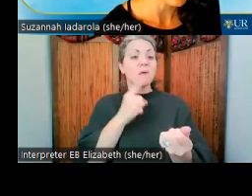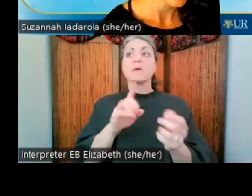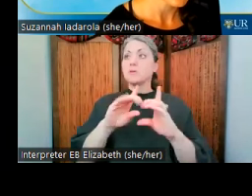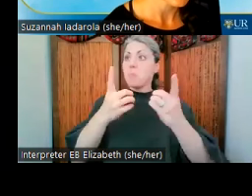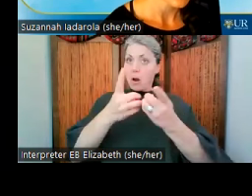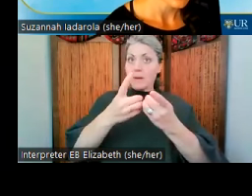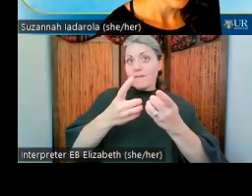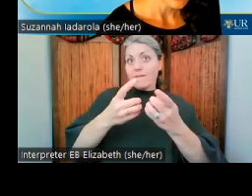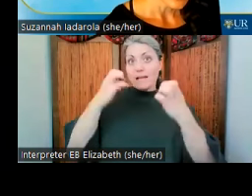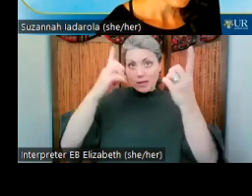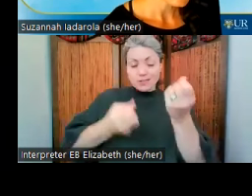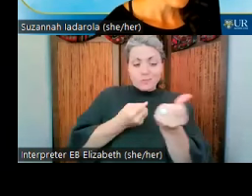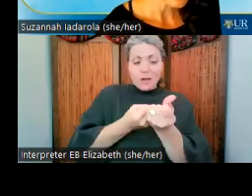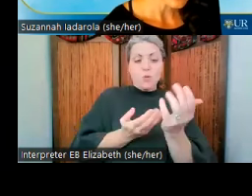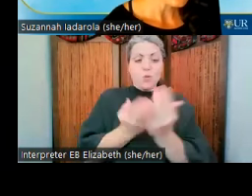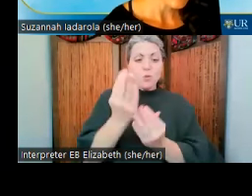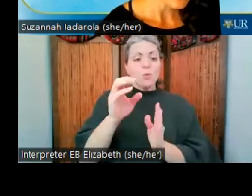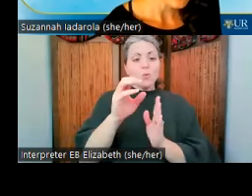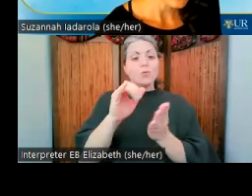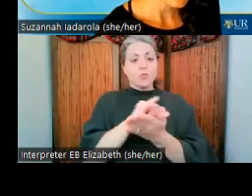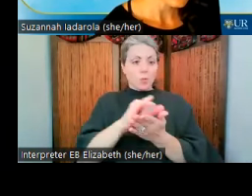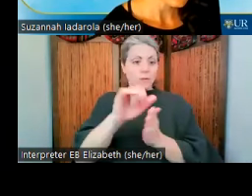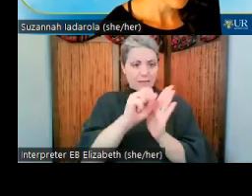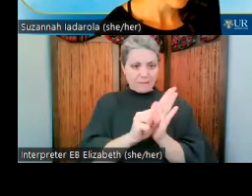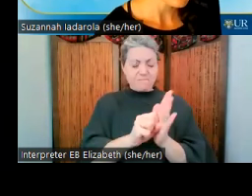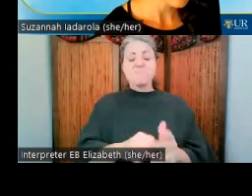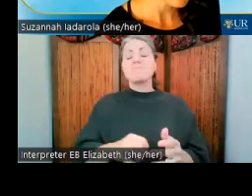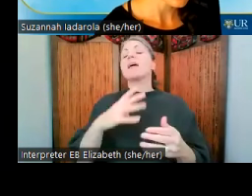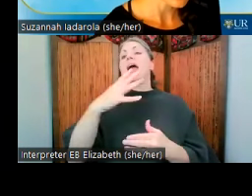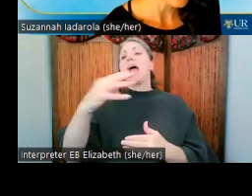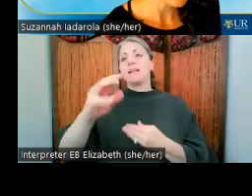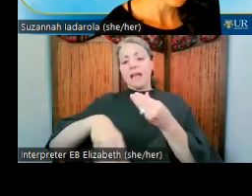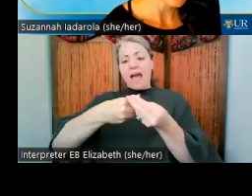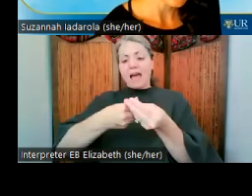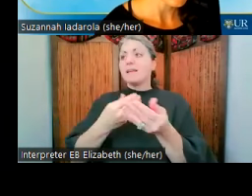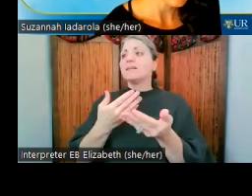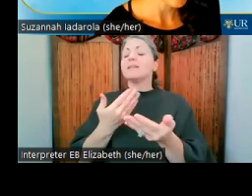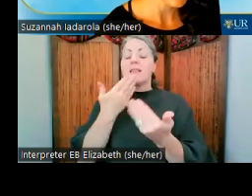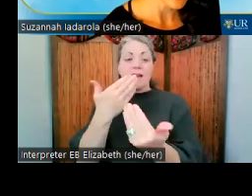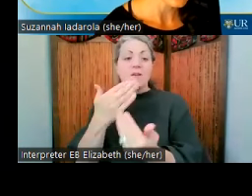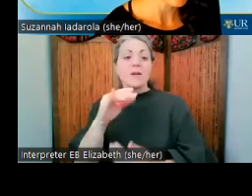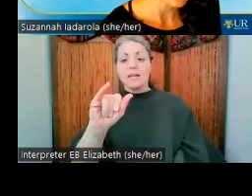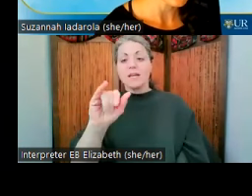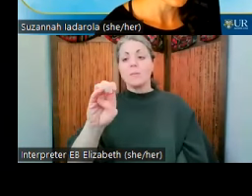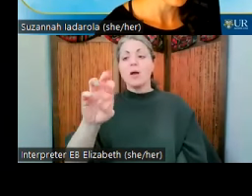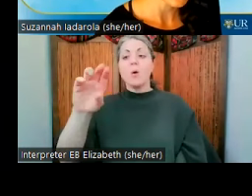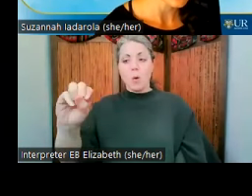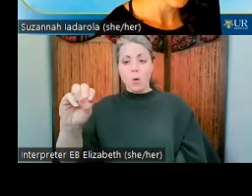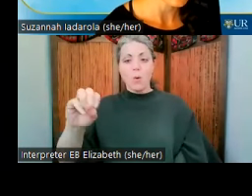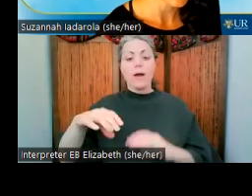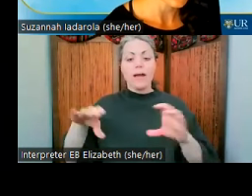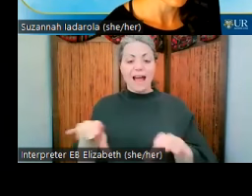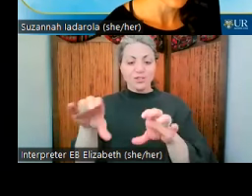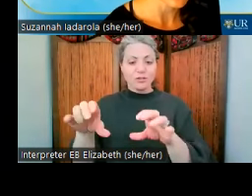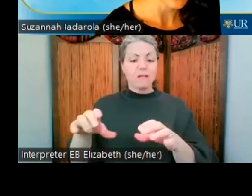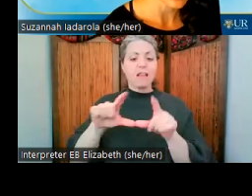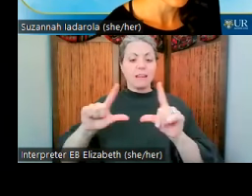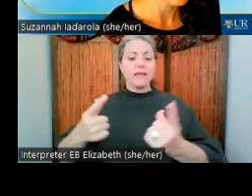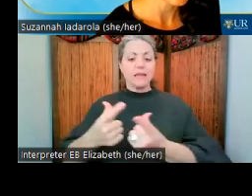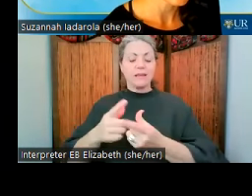State. As well as a special thank you to Ibero-American Action League, who are providing Spanish interpretation for the